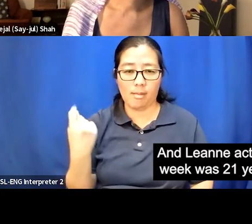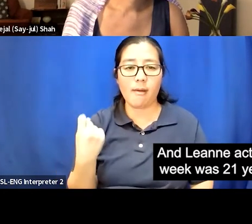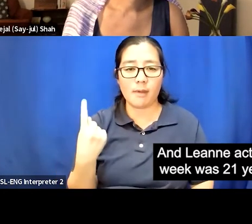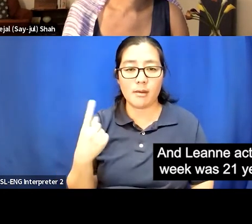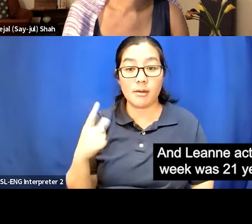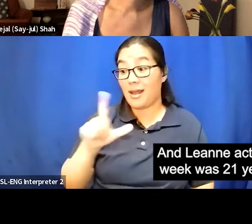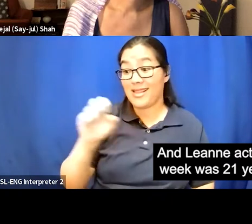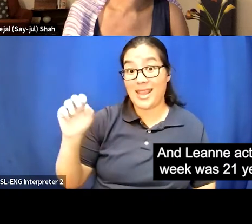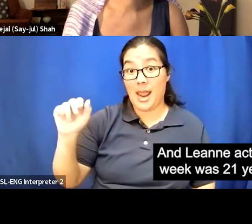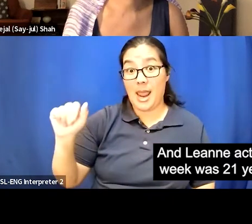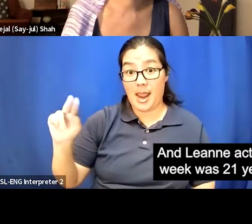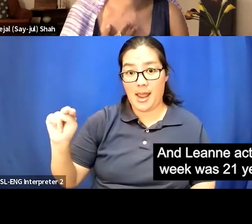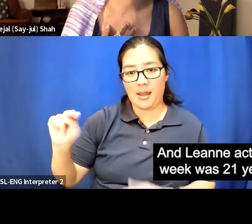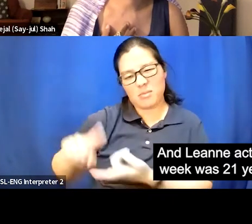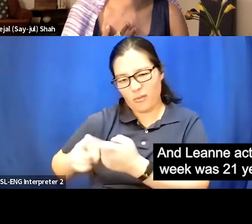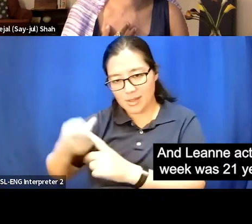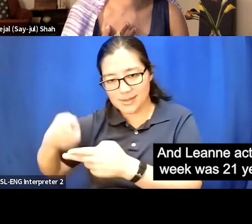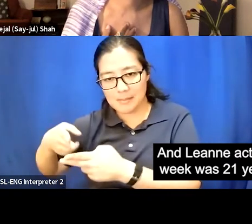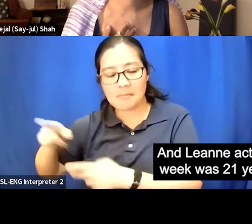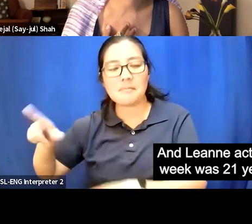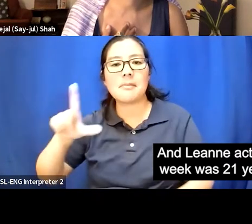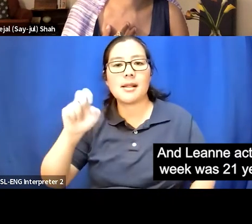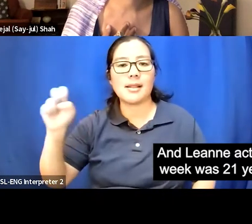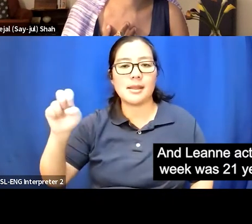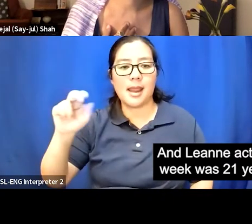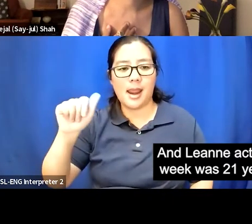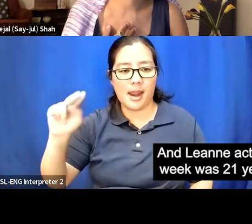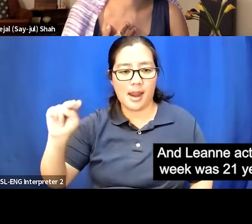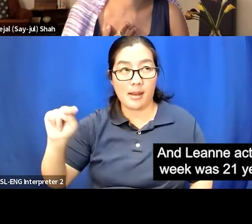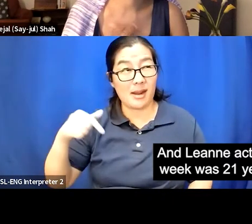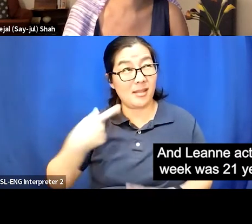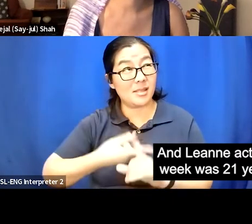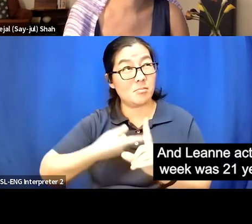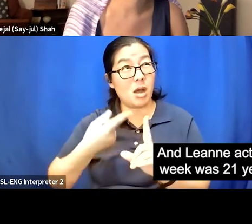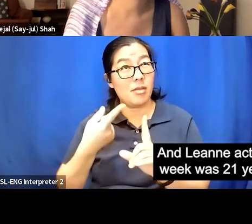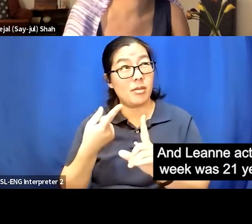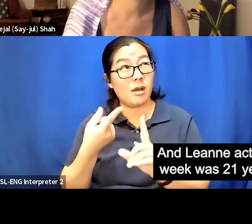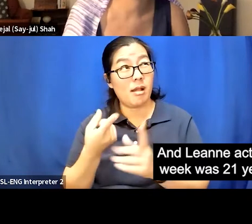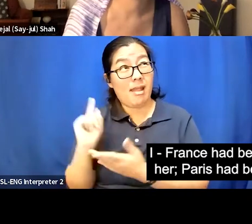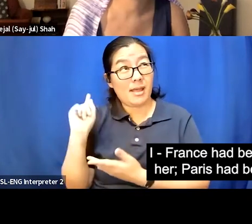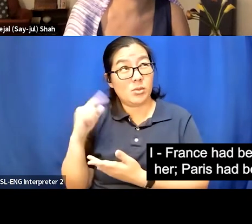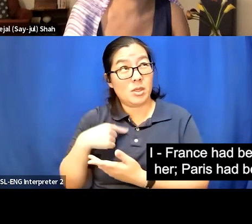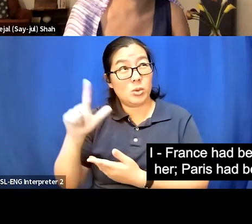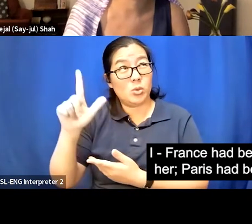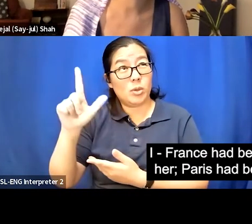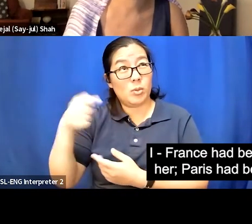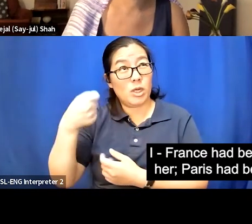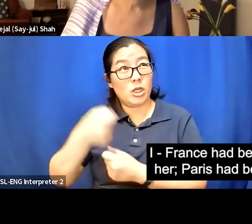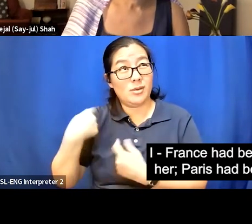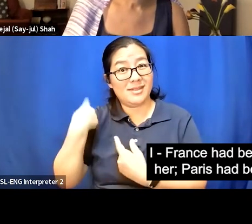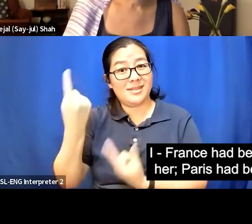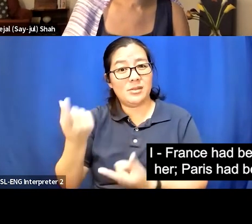Leanne, actually this month, last week was 21 years since she